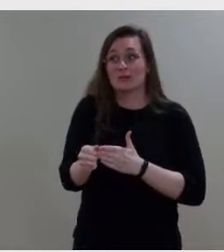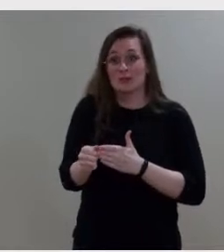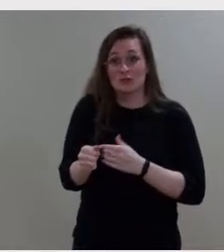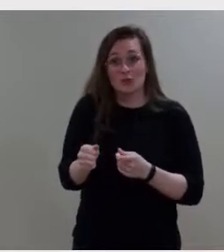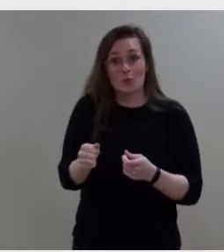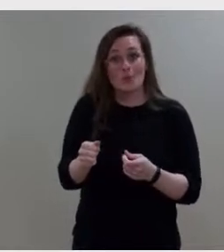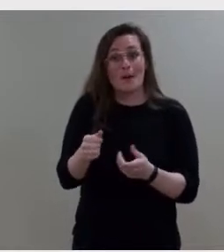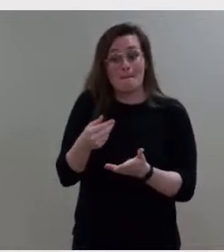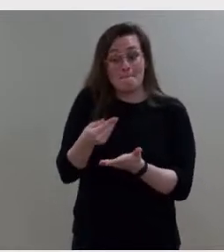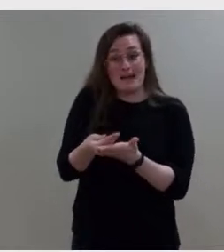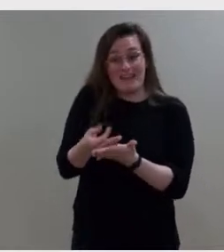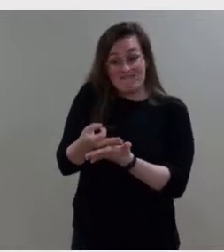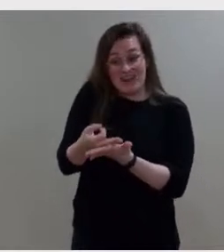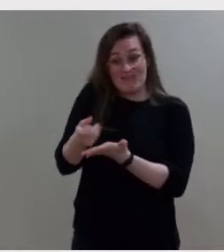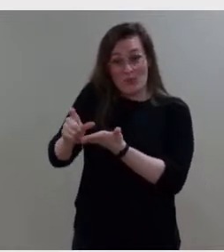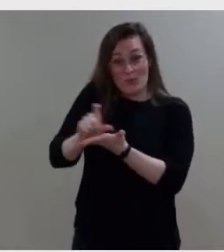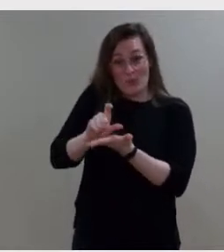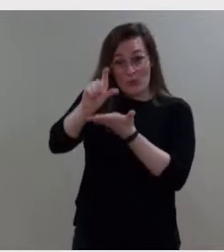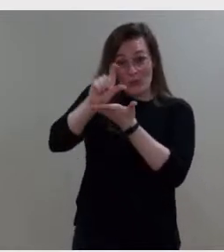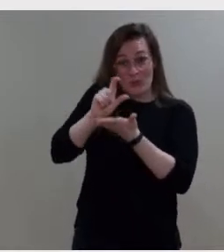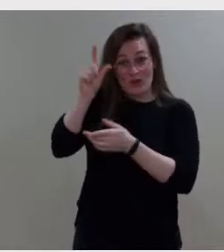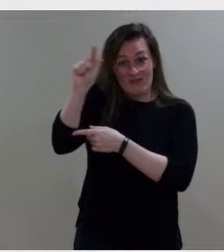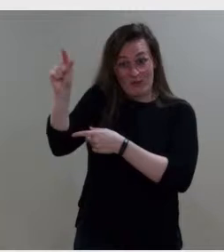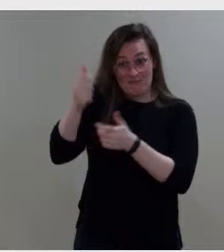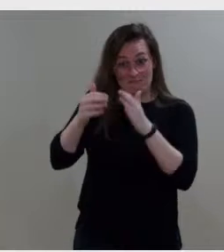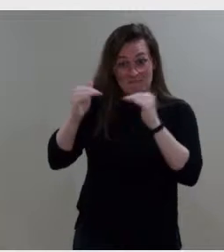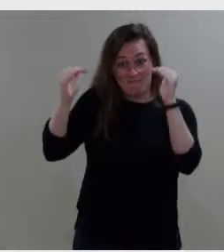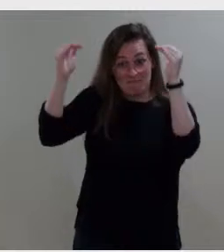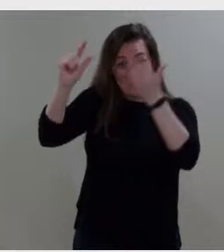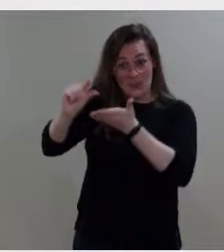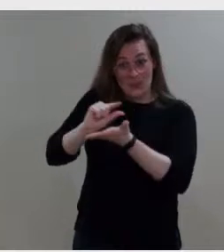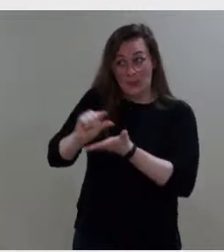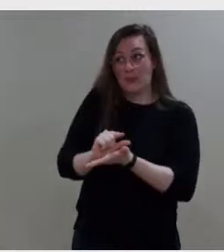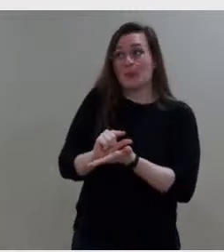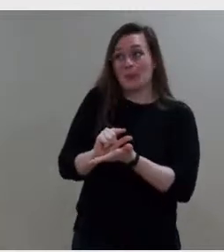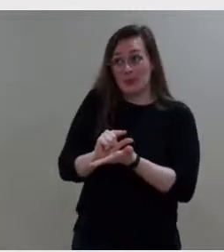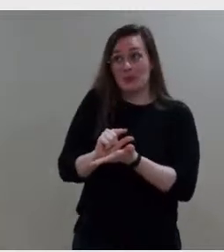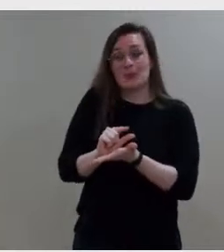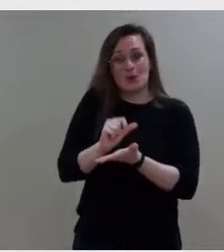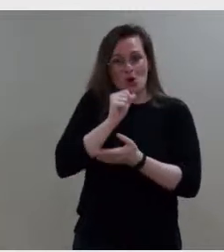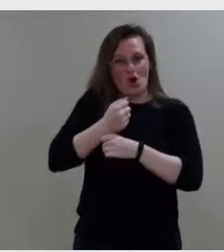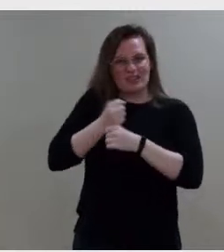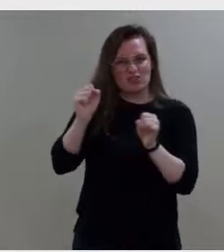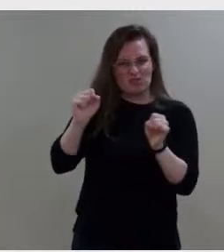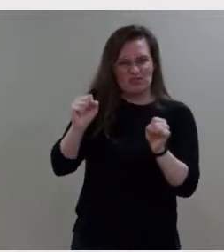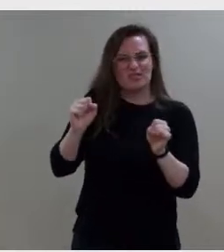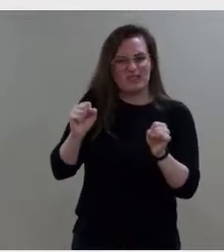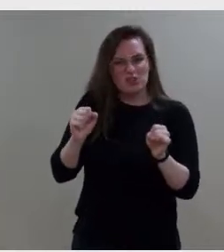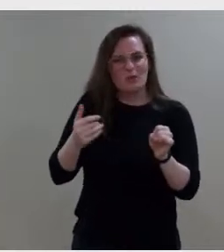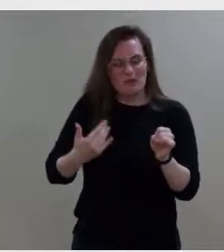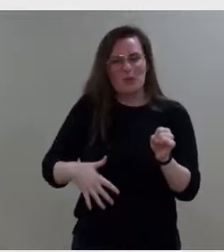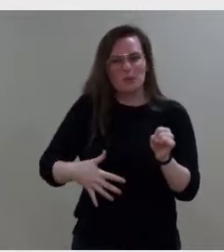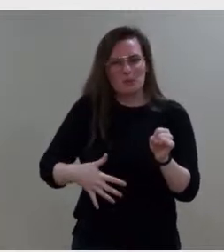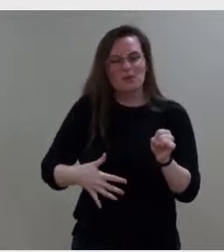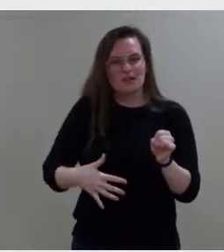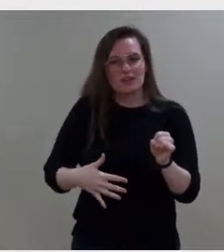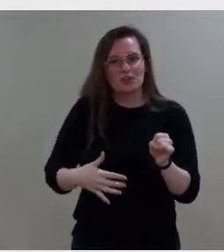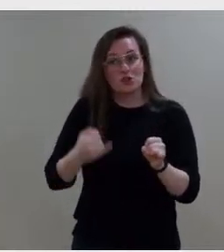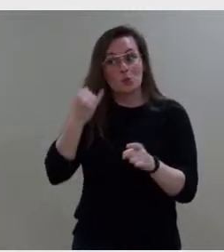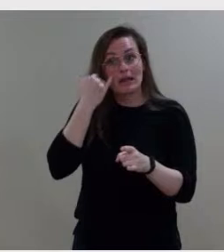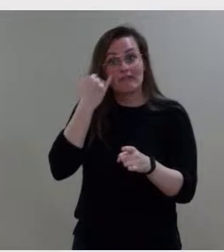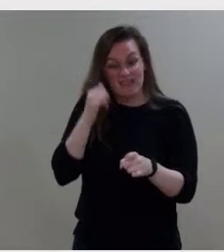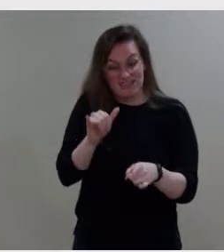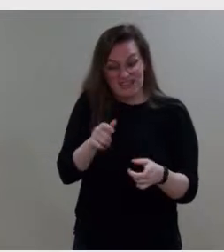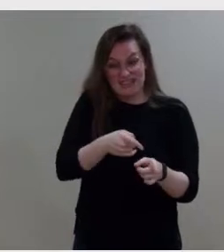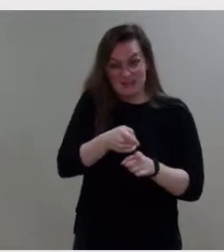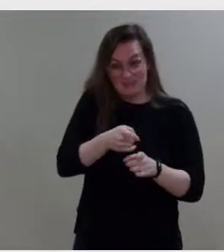at 73% or 50% for some of the larger ticketed items. If we didn't get funding for those